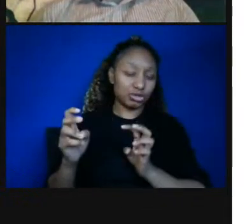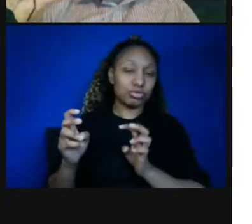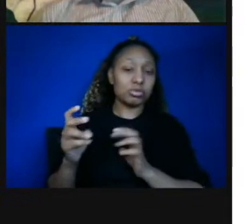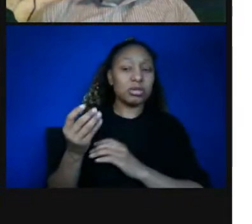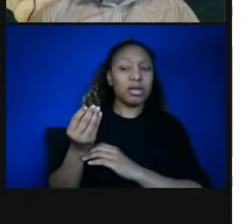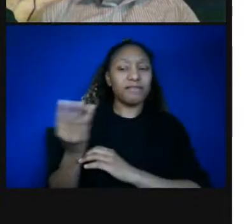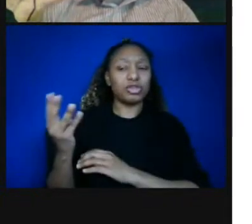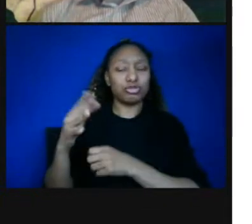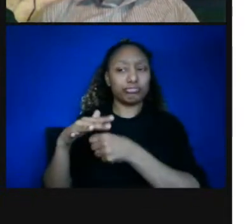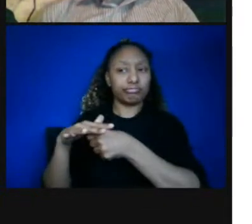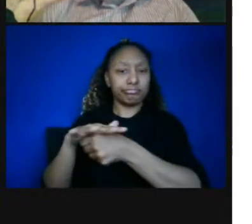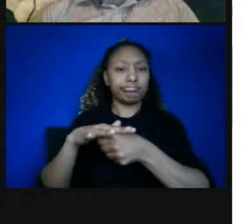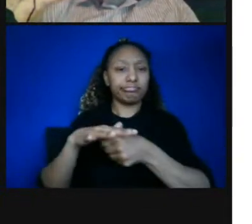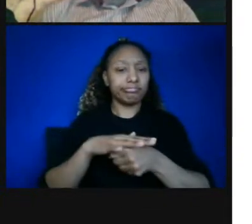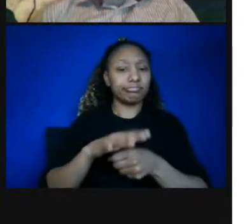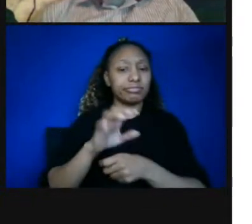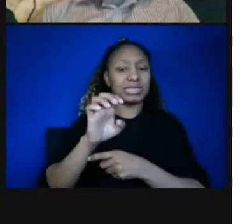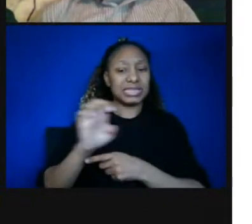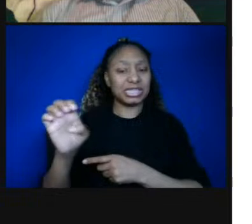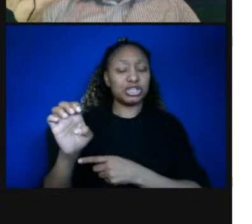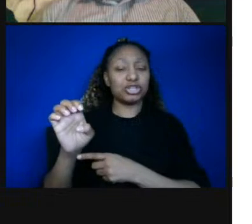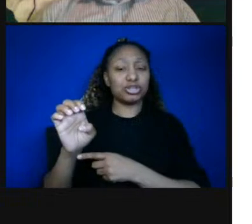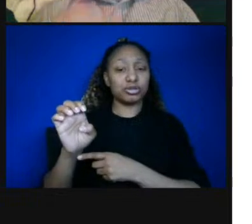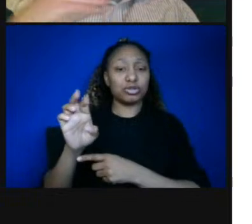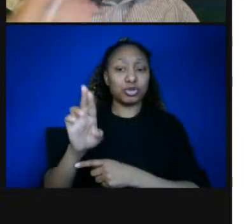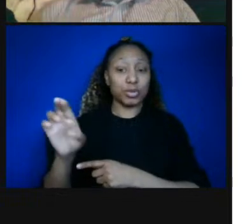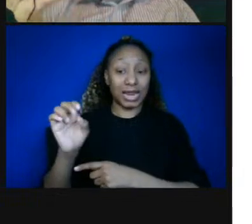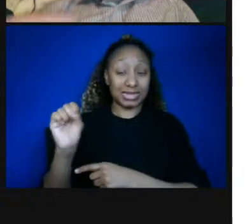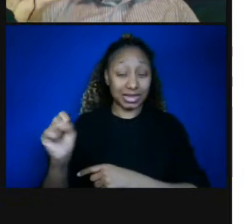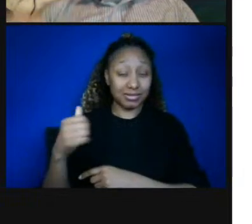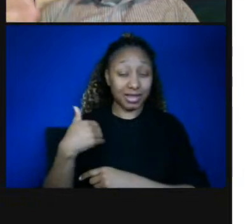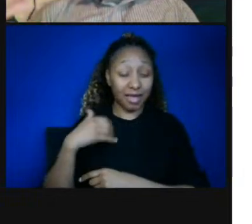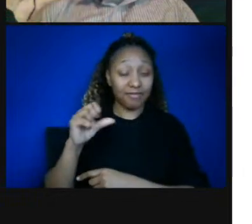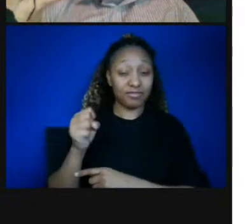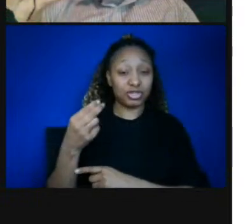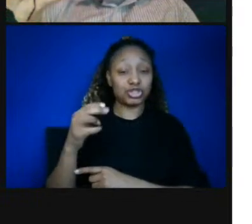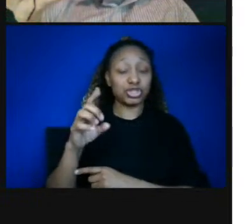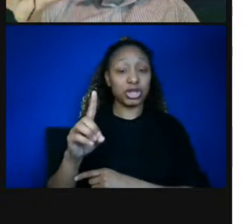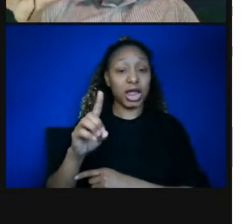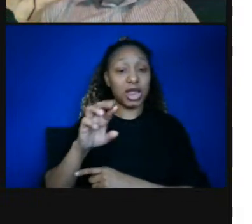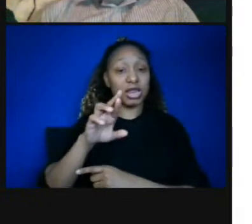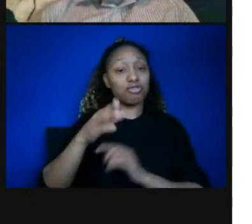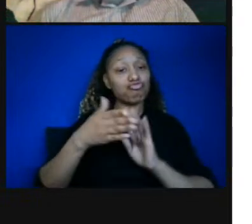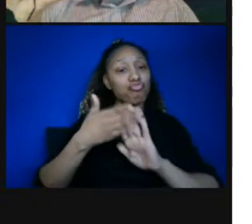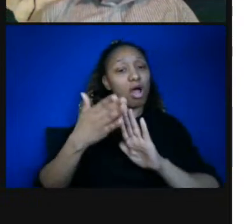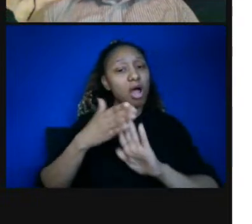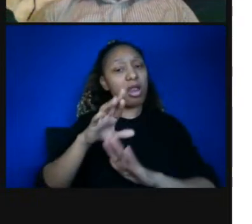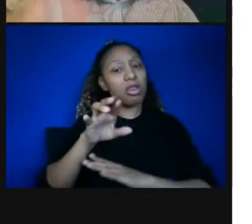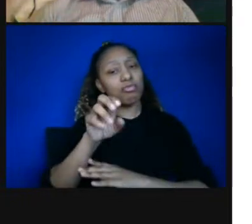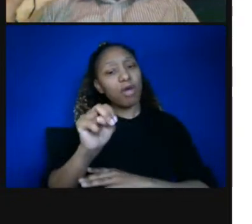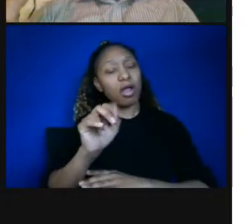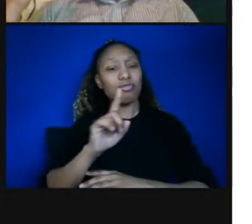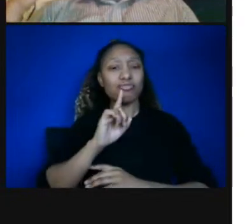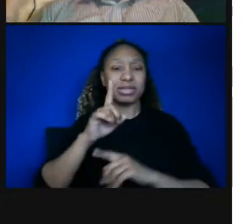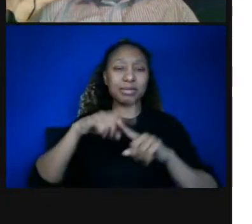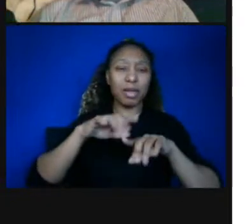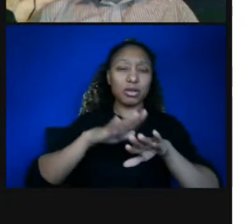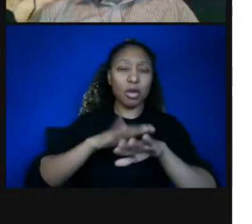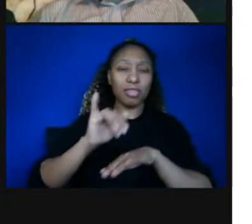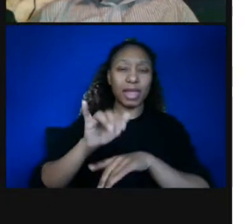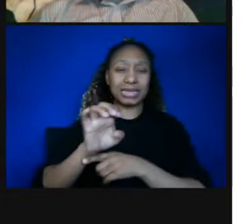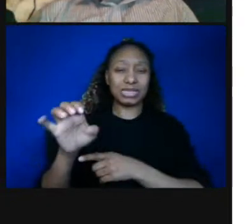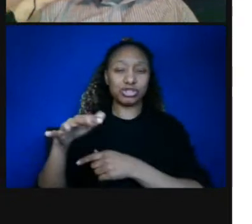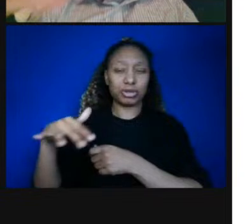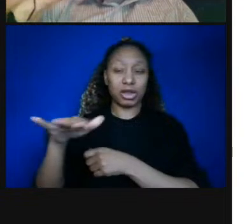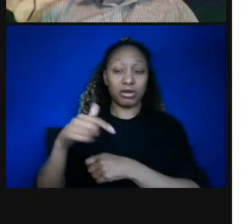eastern United States still have a shad run, and it changes depending where you are in the eastern United States. I live in the